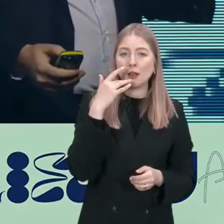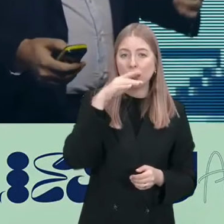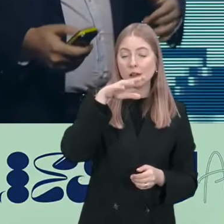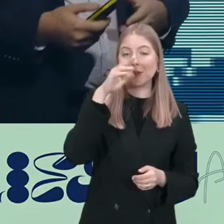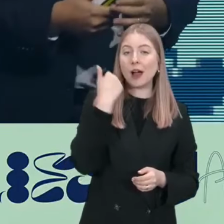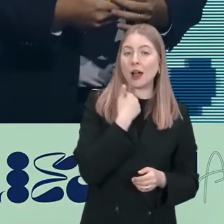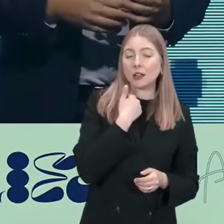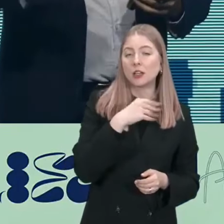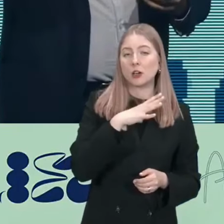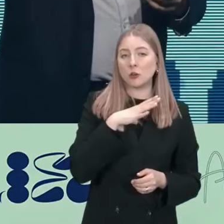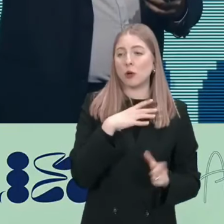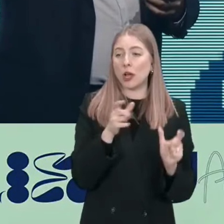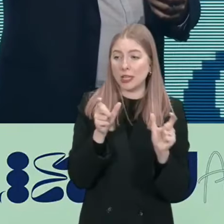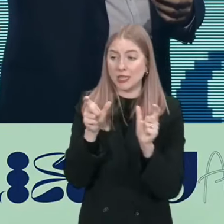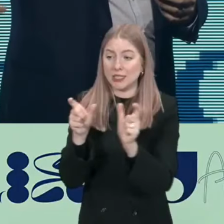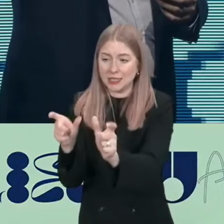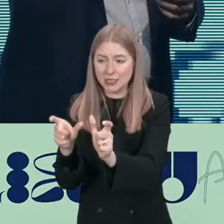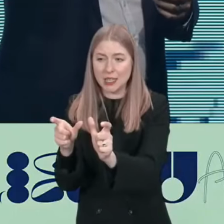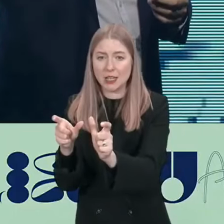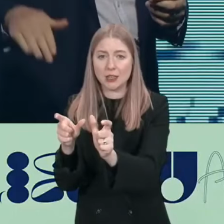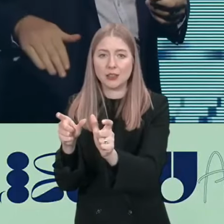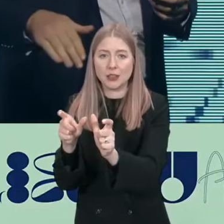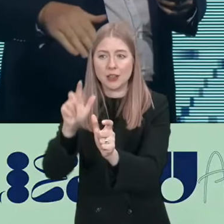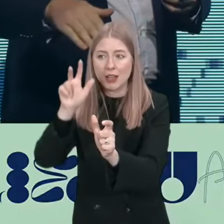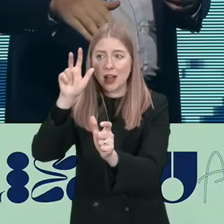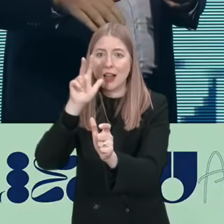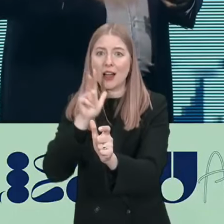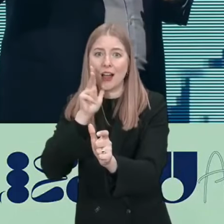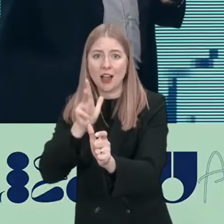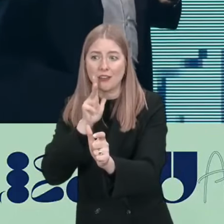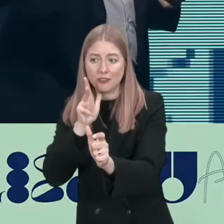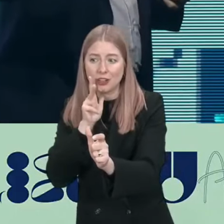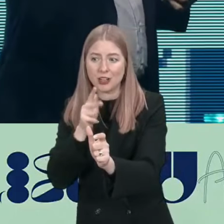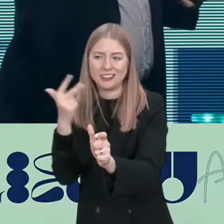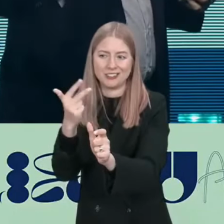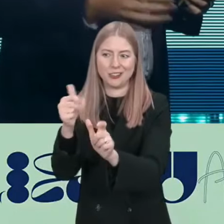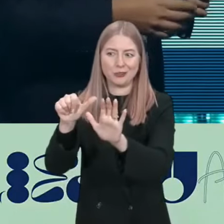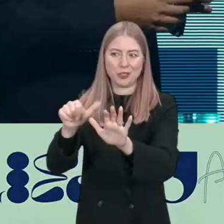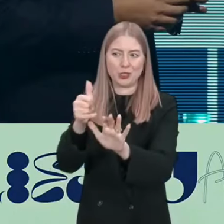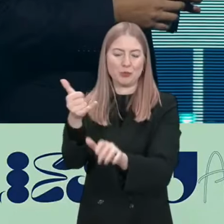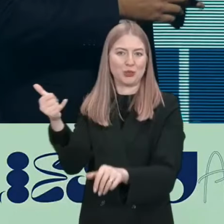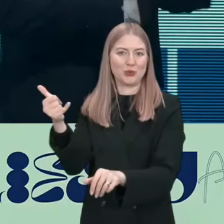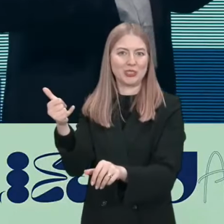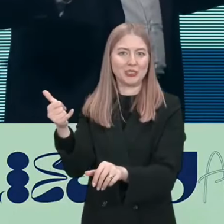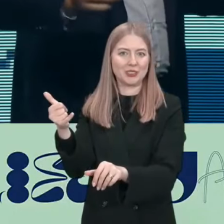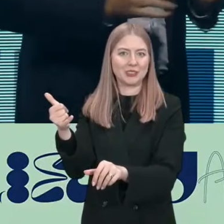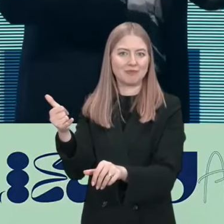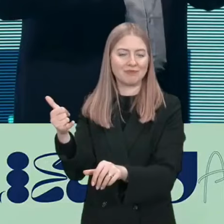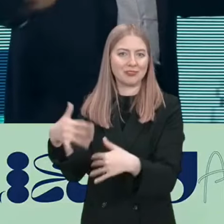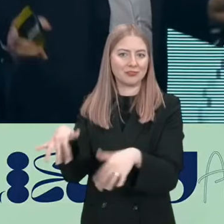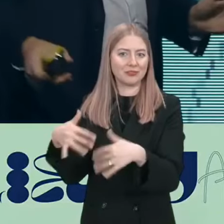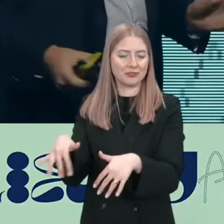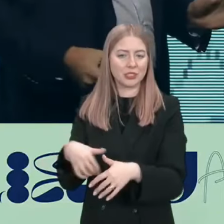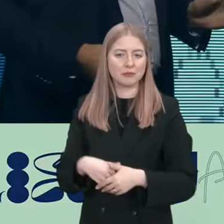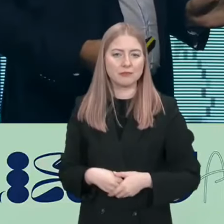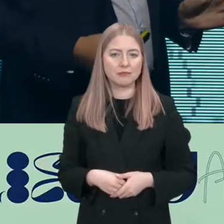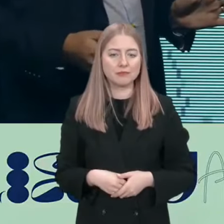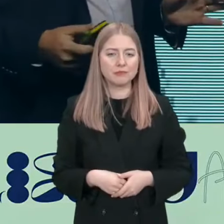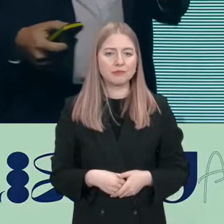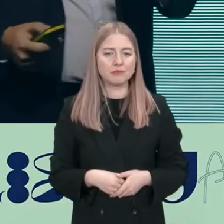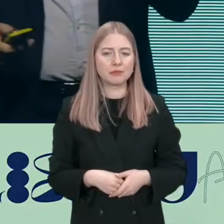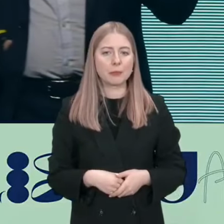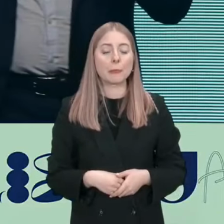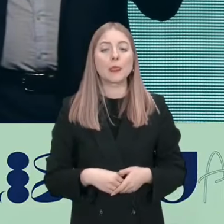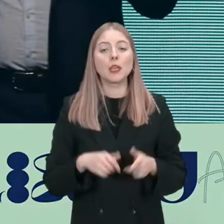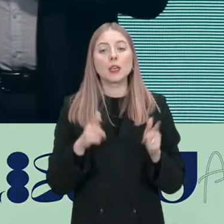is important. Again, they're global to the regional level, which is easier for you to understand as businesses because all you need to do is not do business with them,